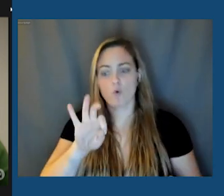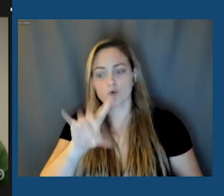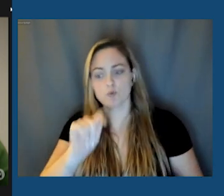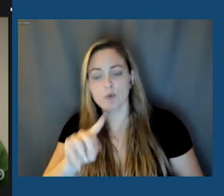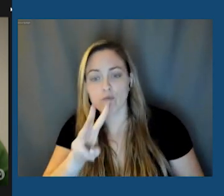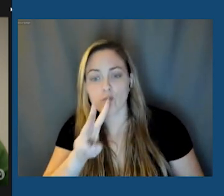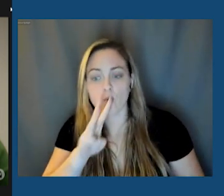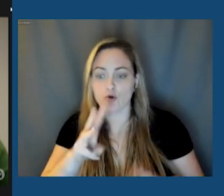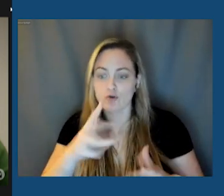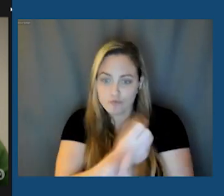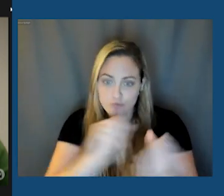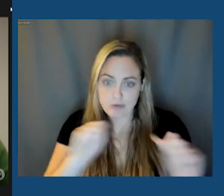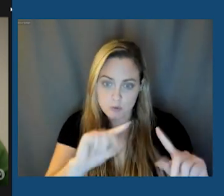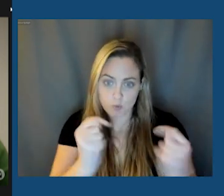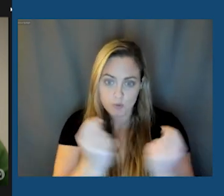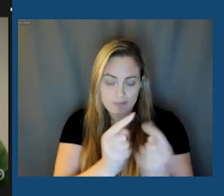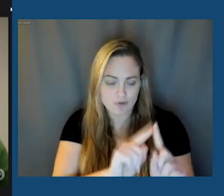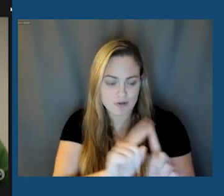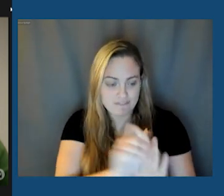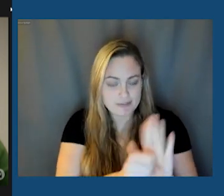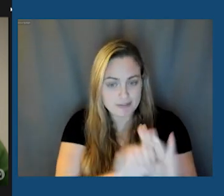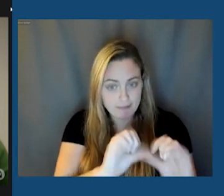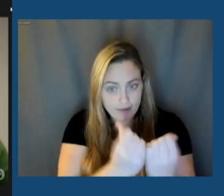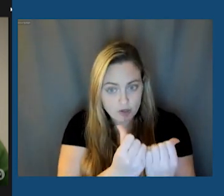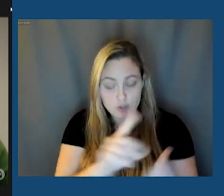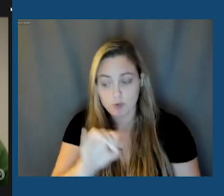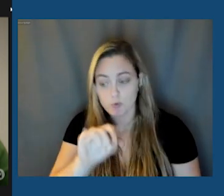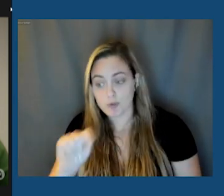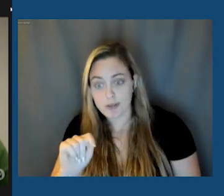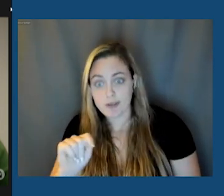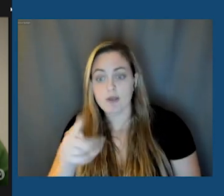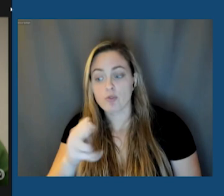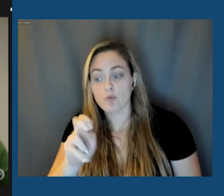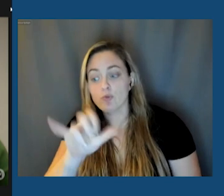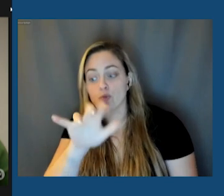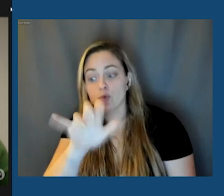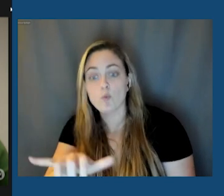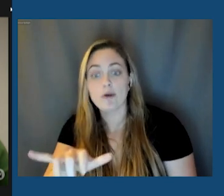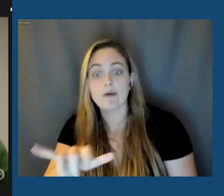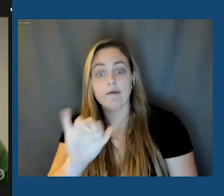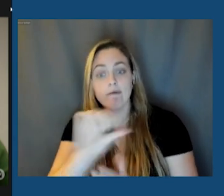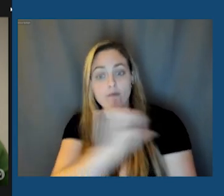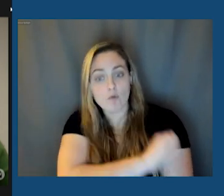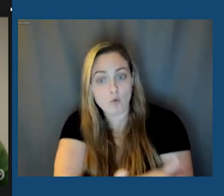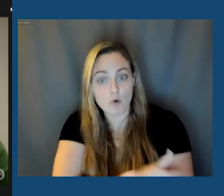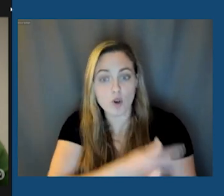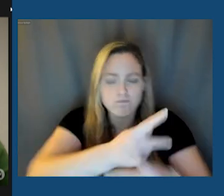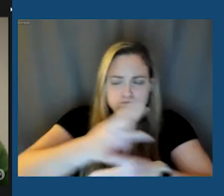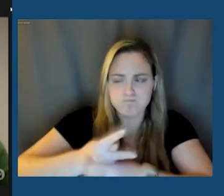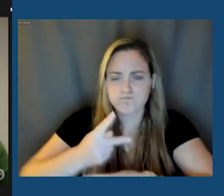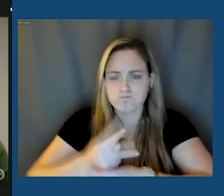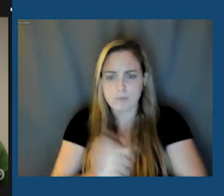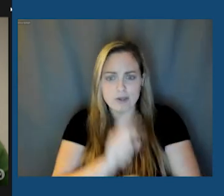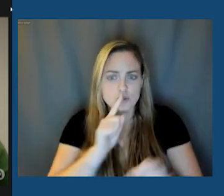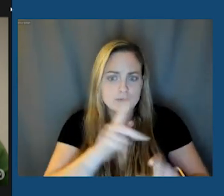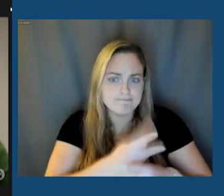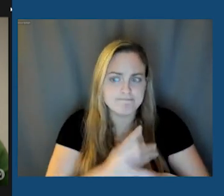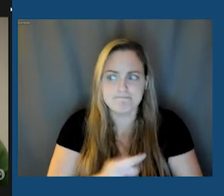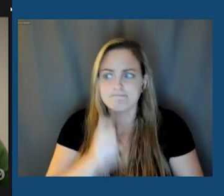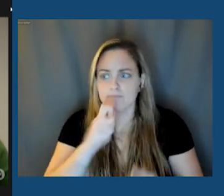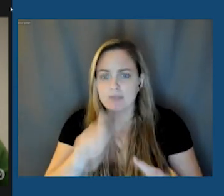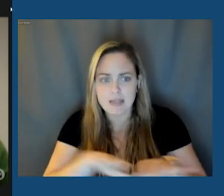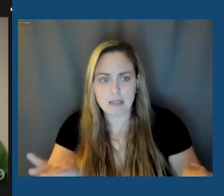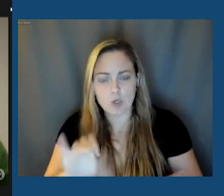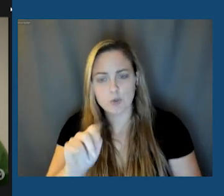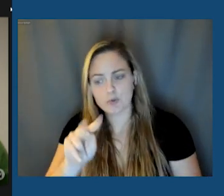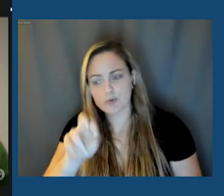state agencies. The DOT and Thruway Authority are proactively checking and clearing storm drains and culverts. Digital